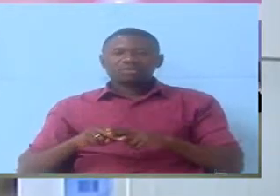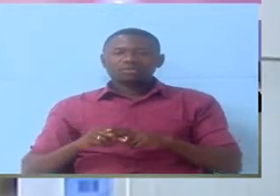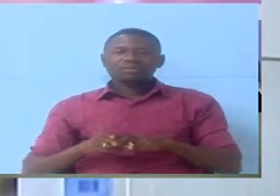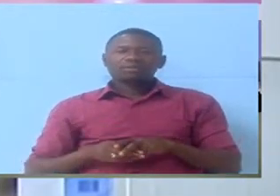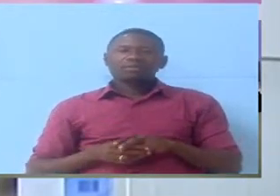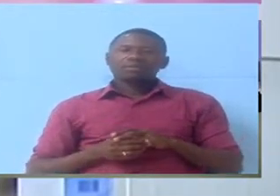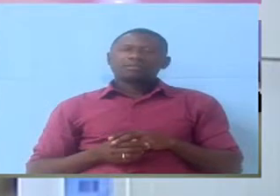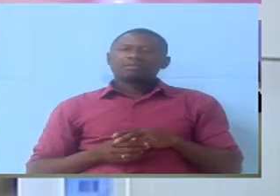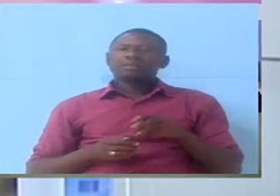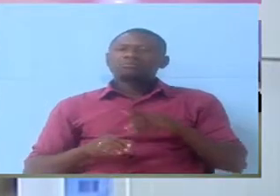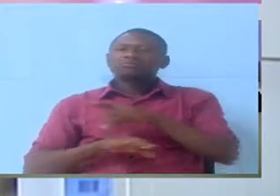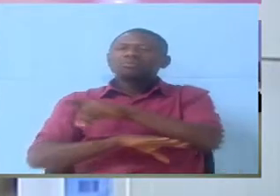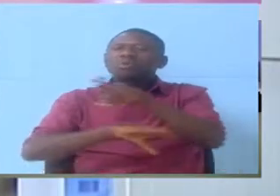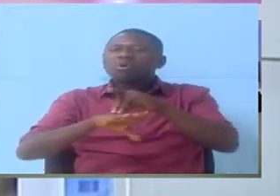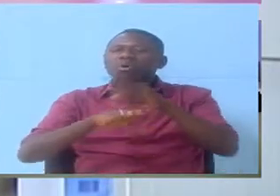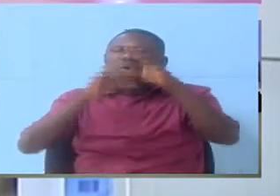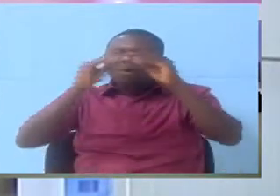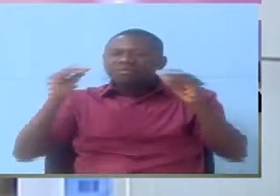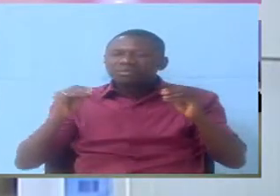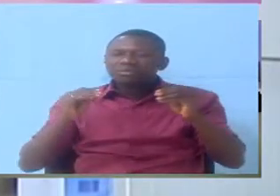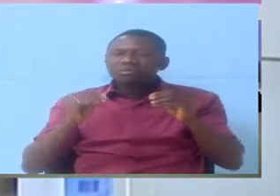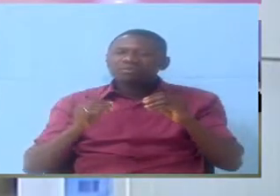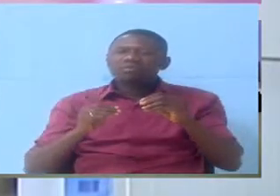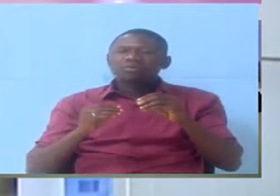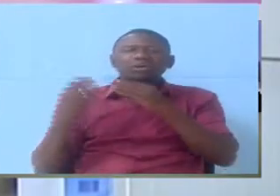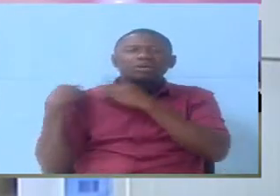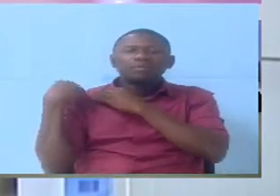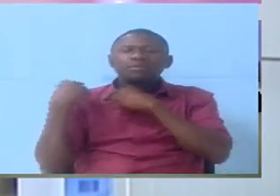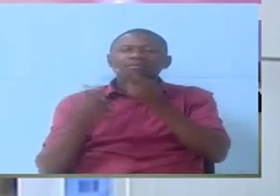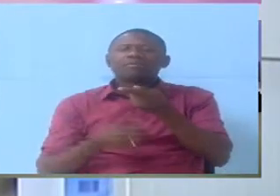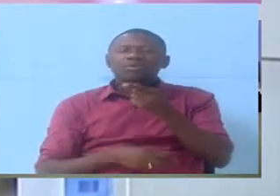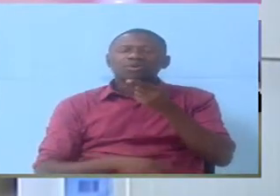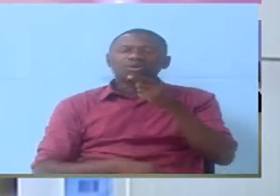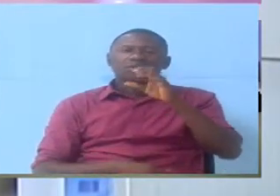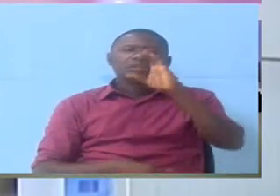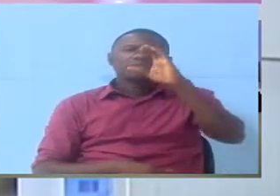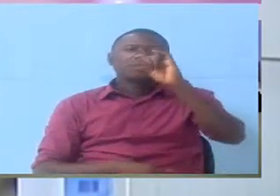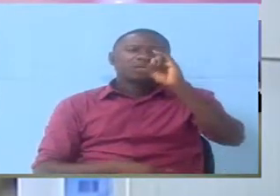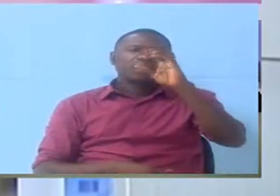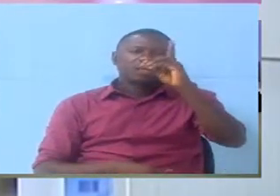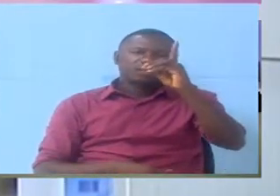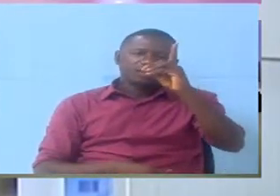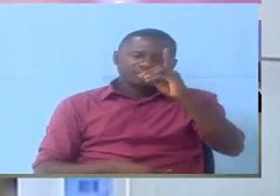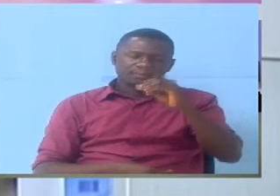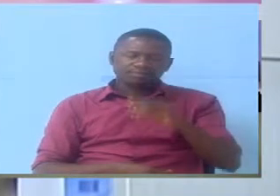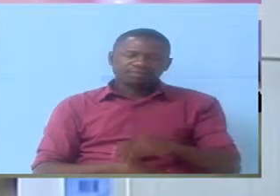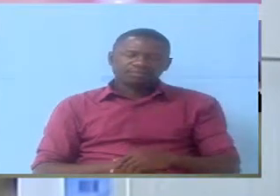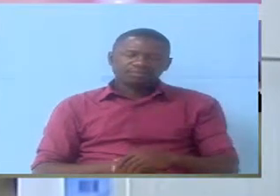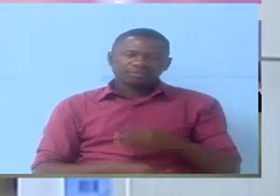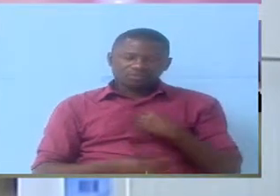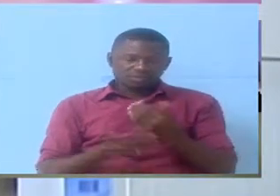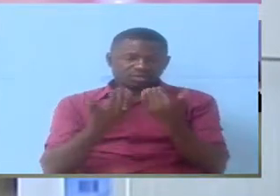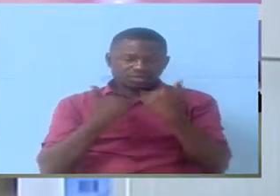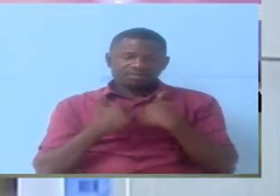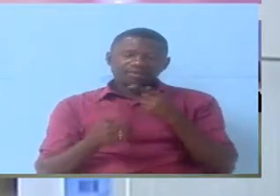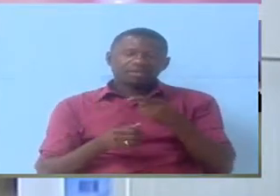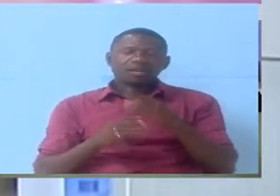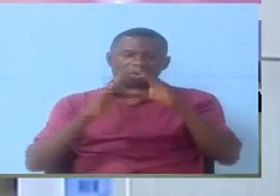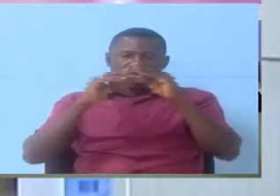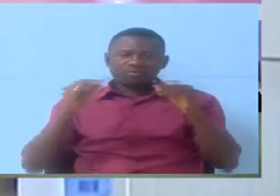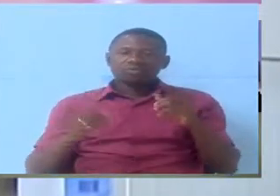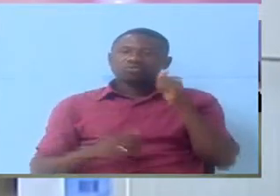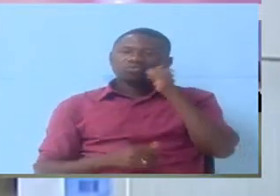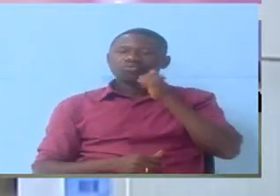CID's office. CID kunya la wala office. So I was given that office to be commissioner for traffic.